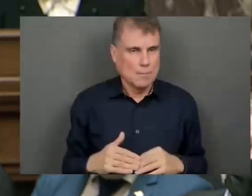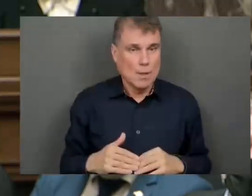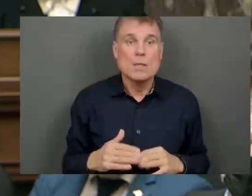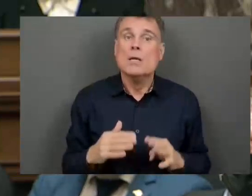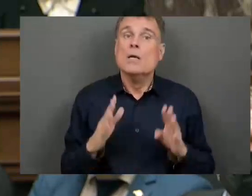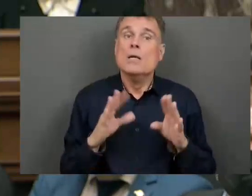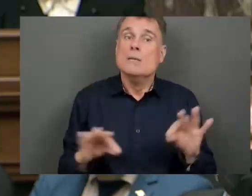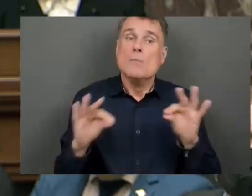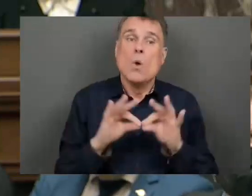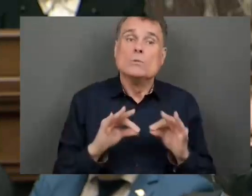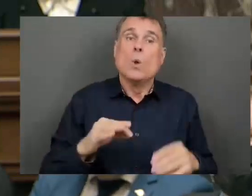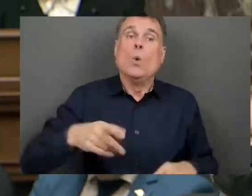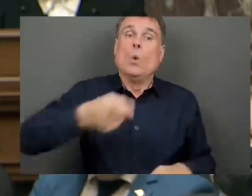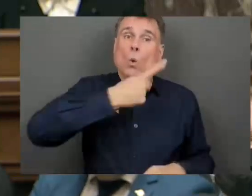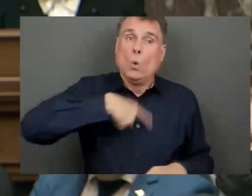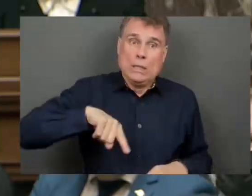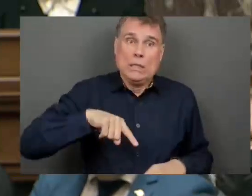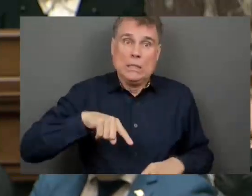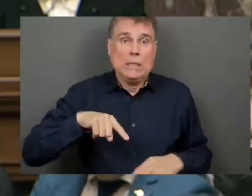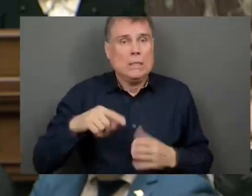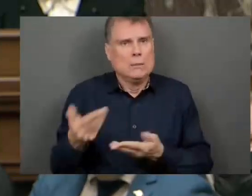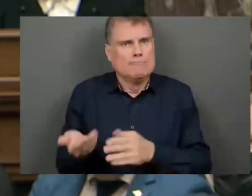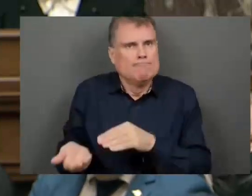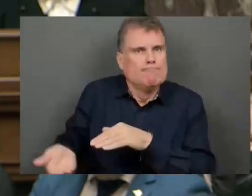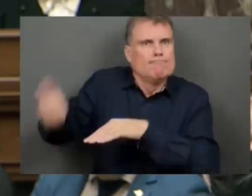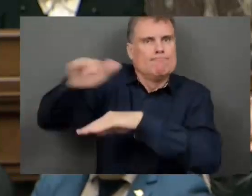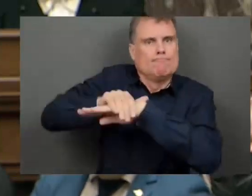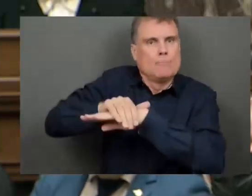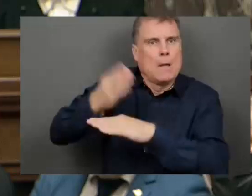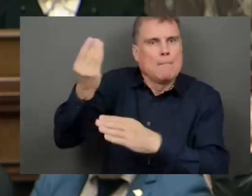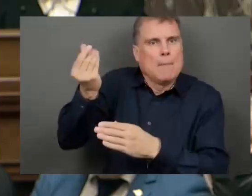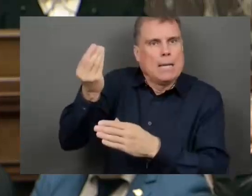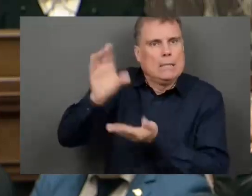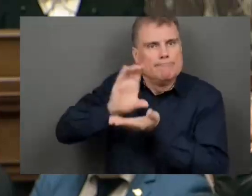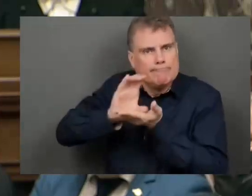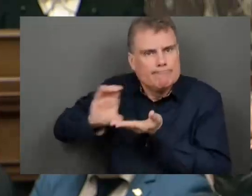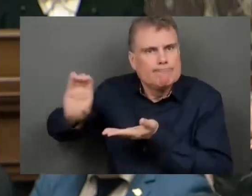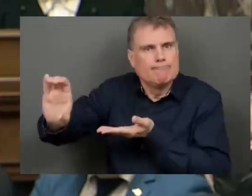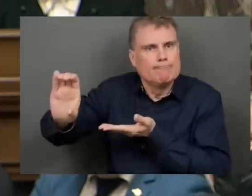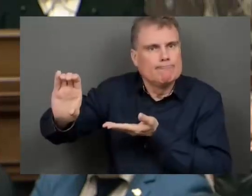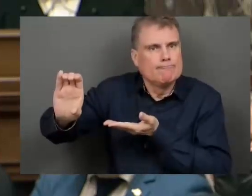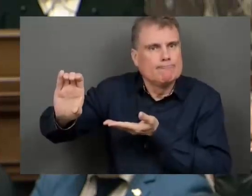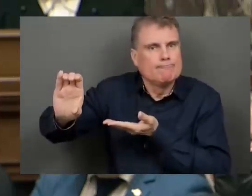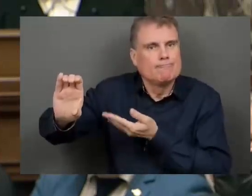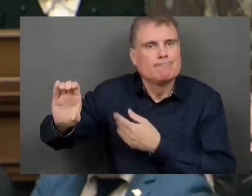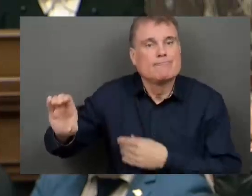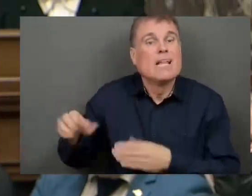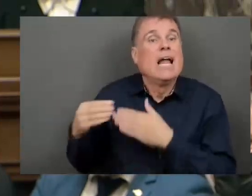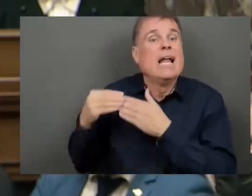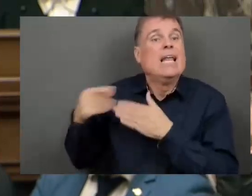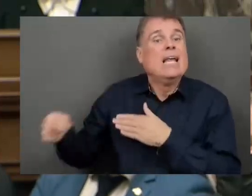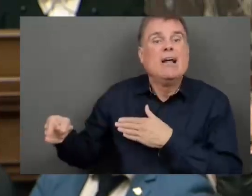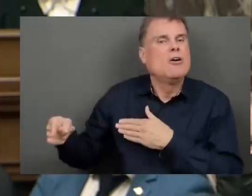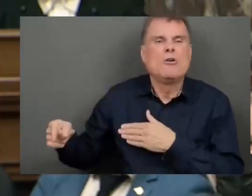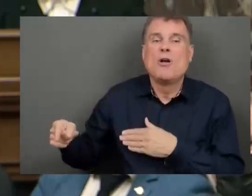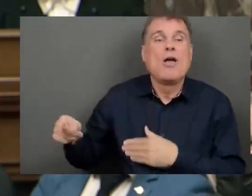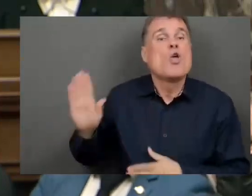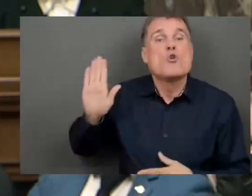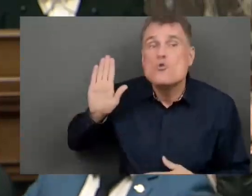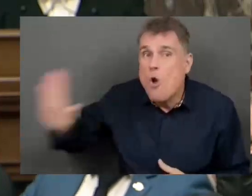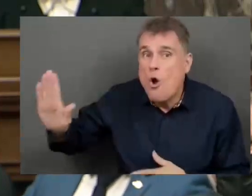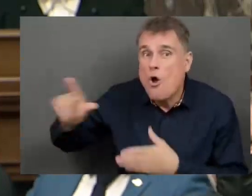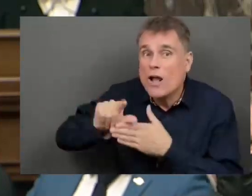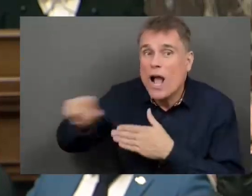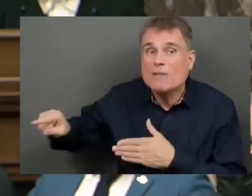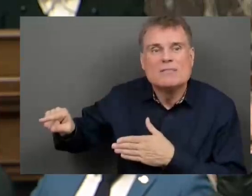rates 5 times, where the Leader of the Opposition had frozen, his government had frozen rates for a decade, we also recognize